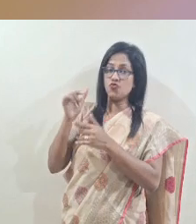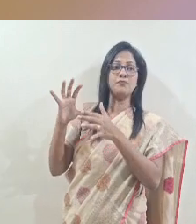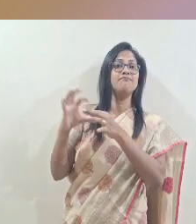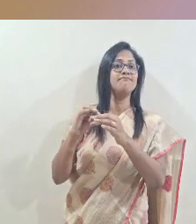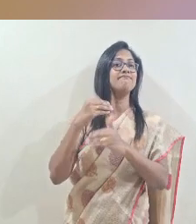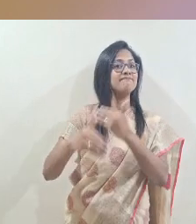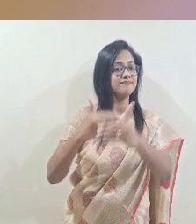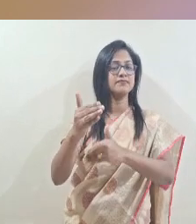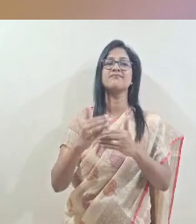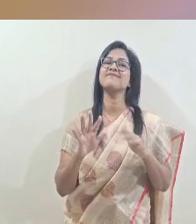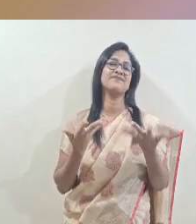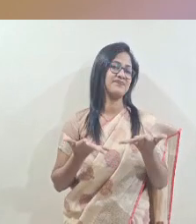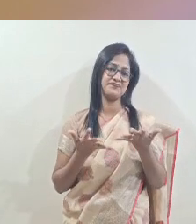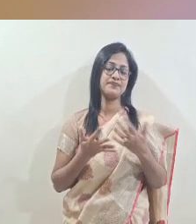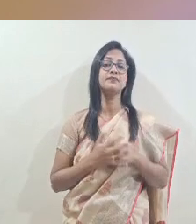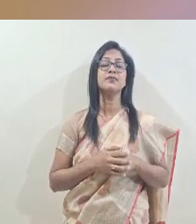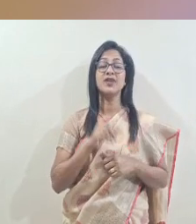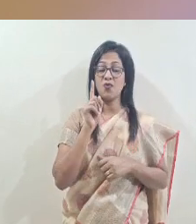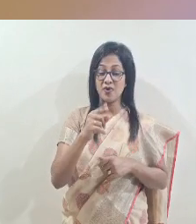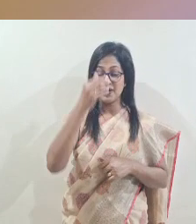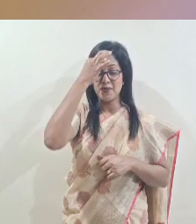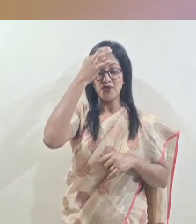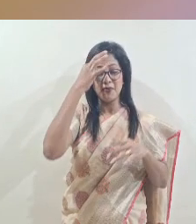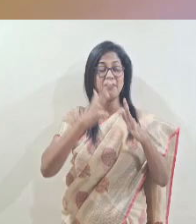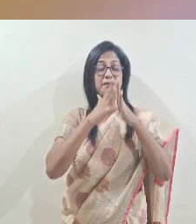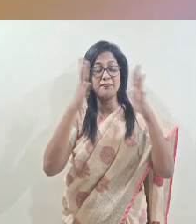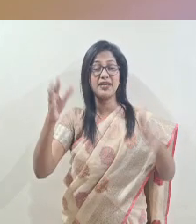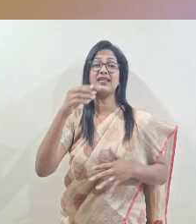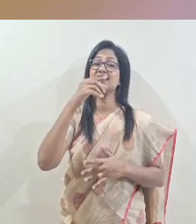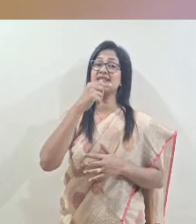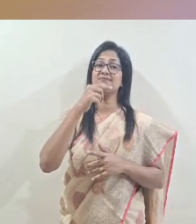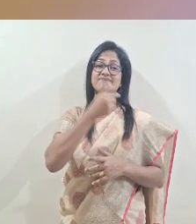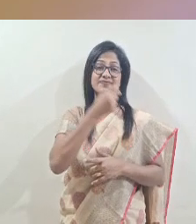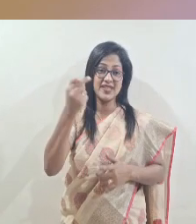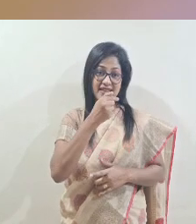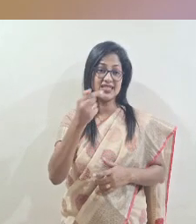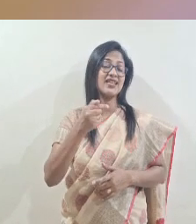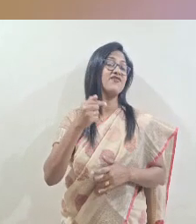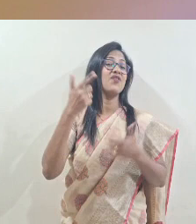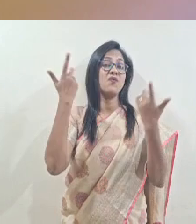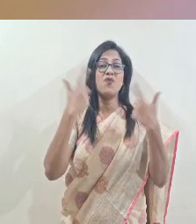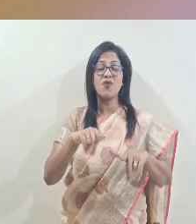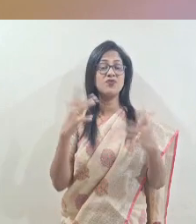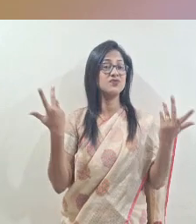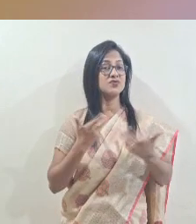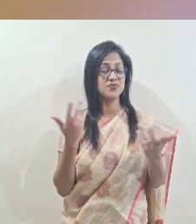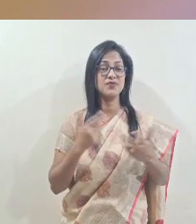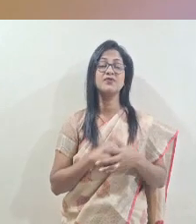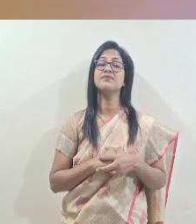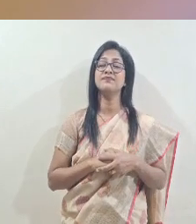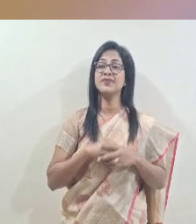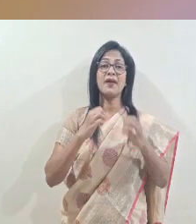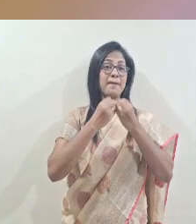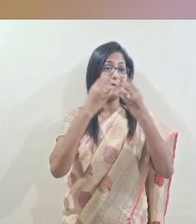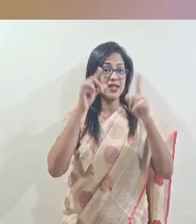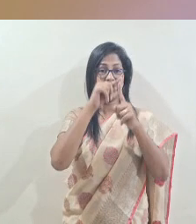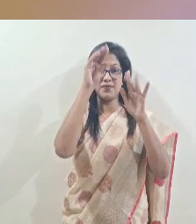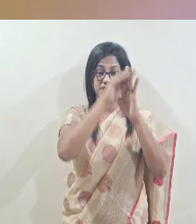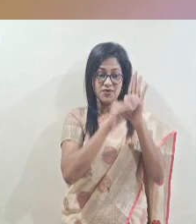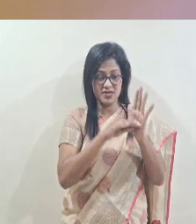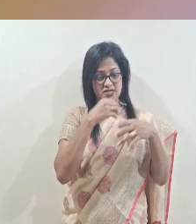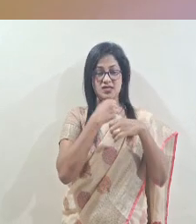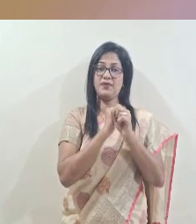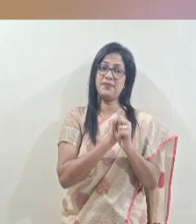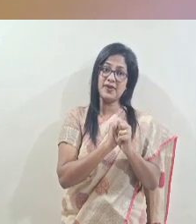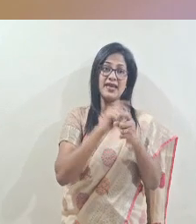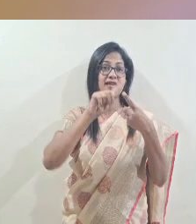that. There is one major disadvantage or one major lack that we have seen is that majority of the policies are